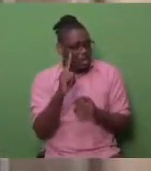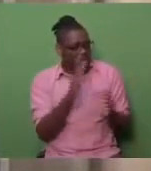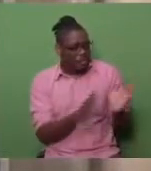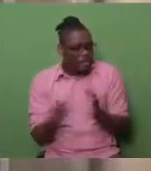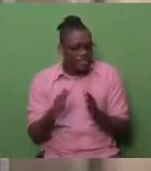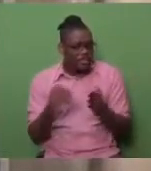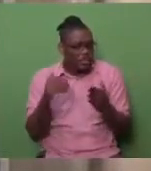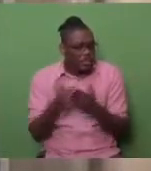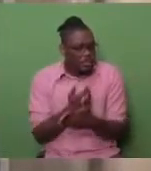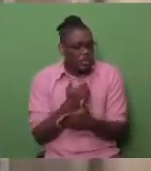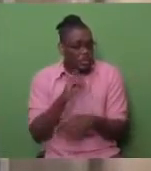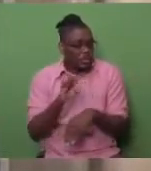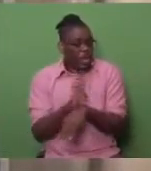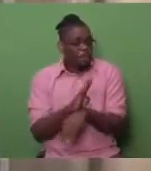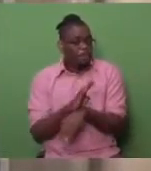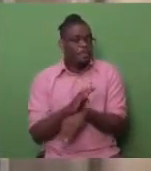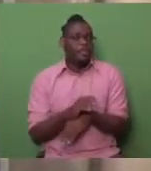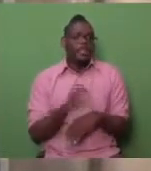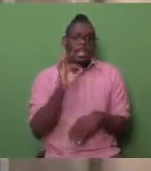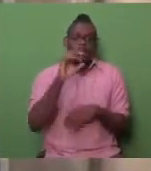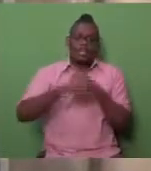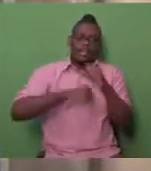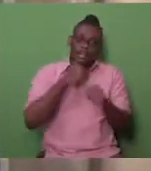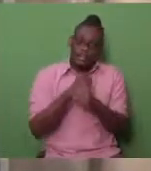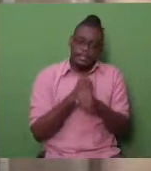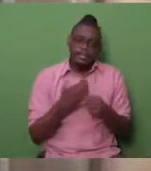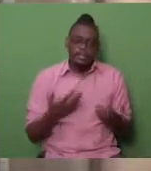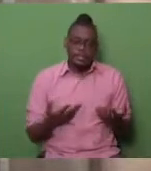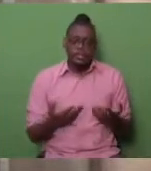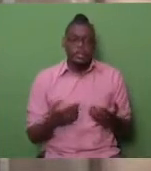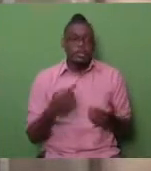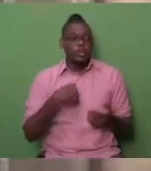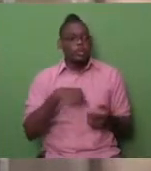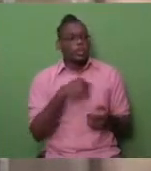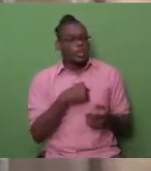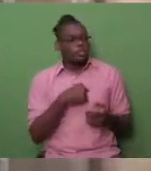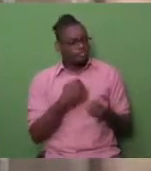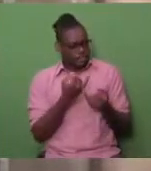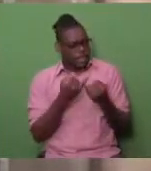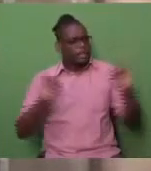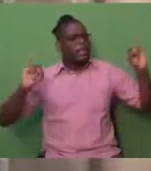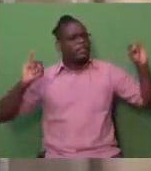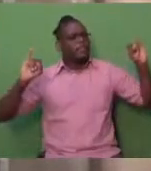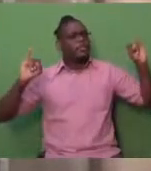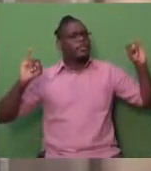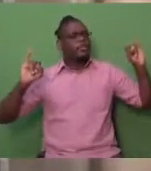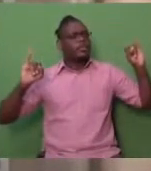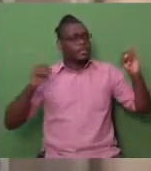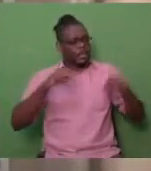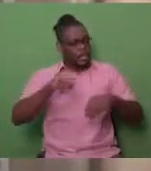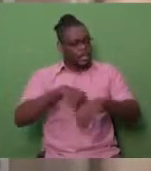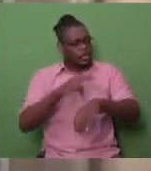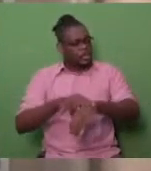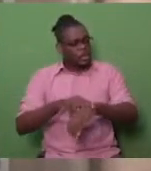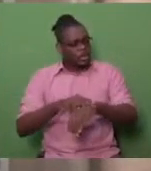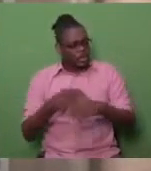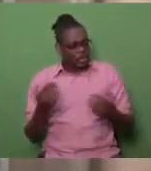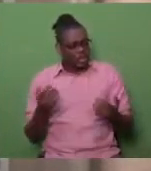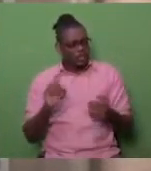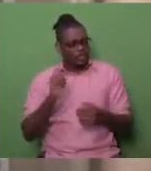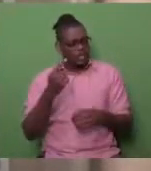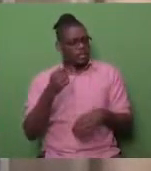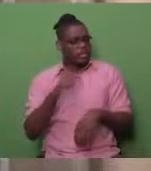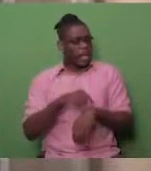nation, this is the first time a government has presented a budget statement without giving the expenditure, without accounting